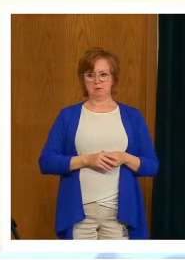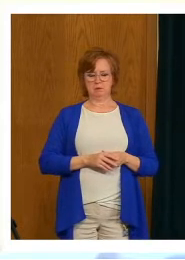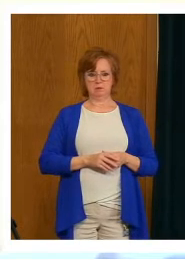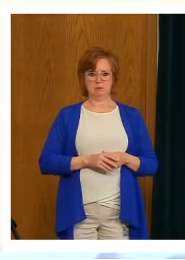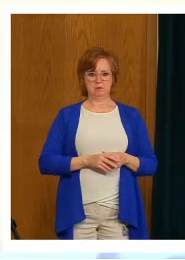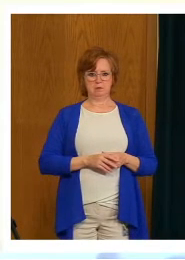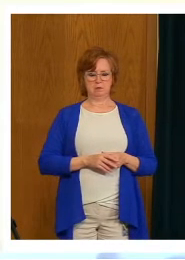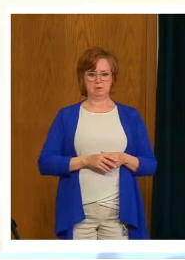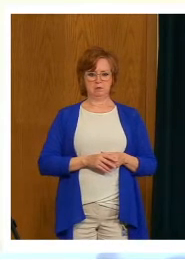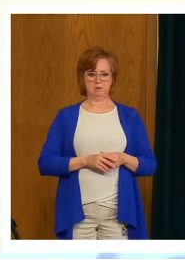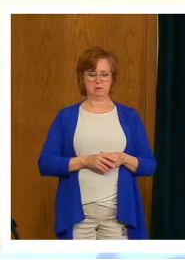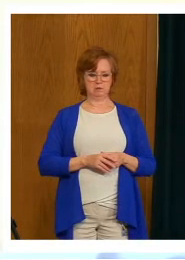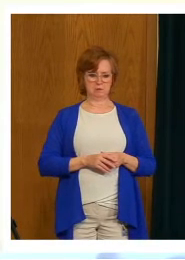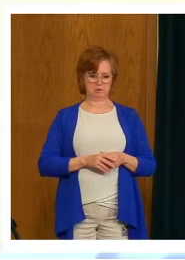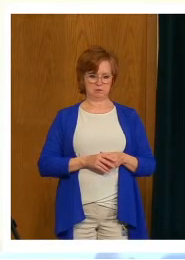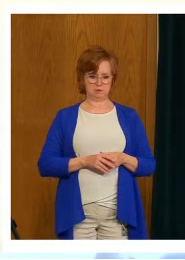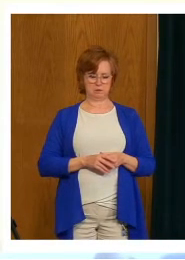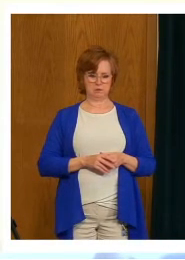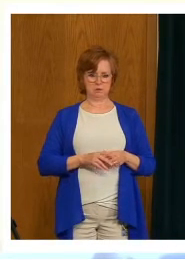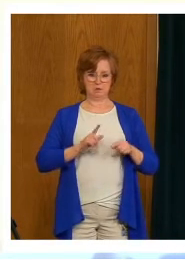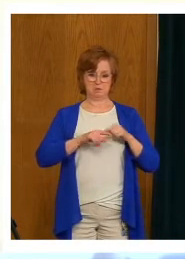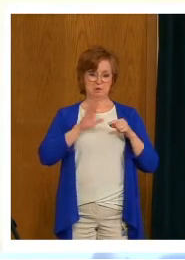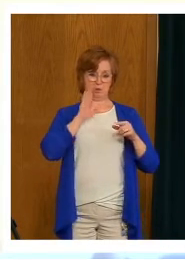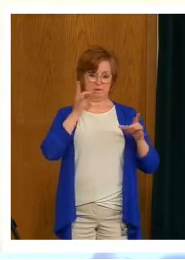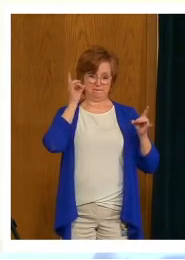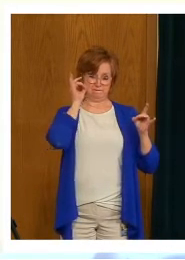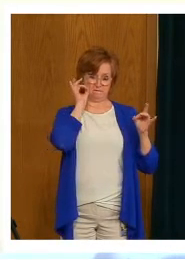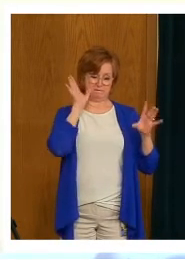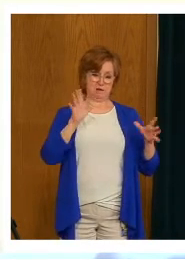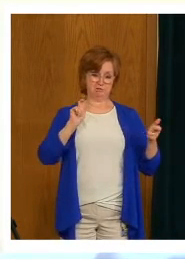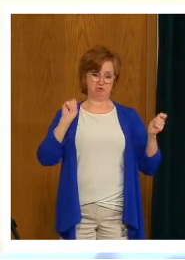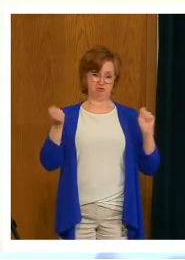immediately, like flicking a light switch. We have a very